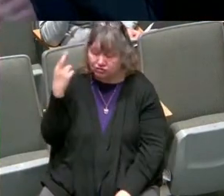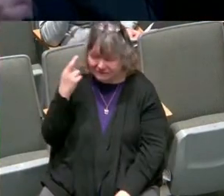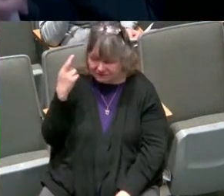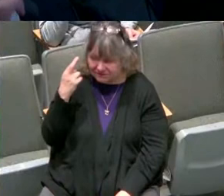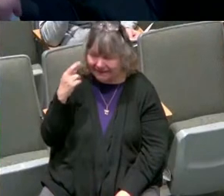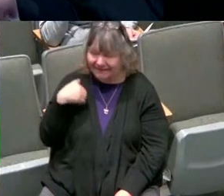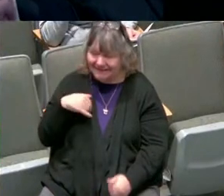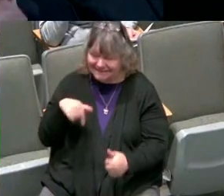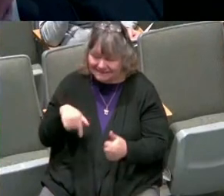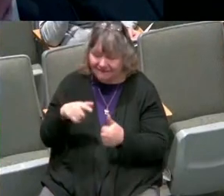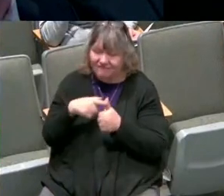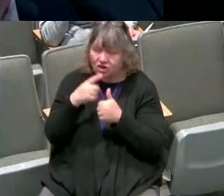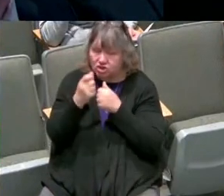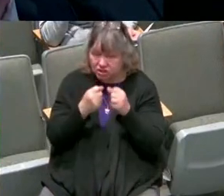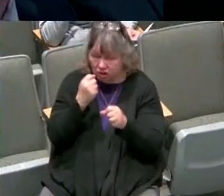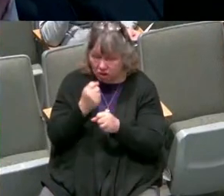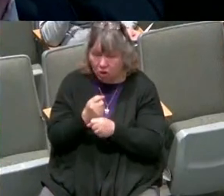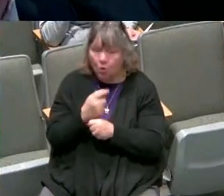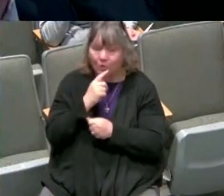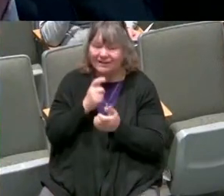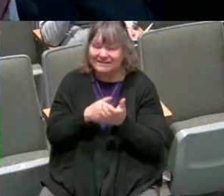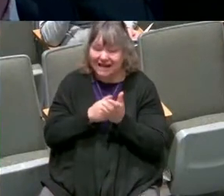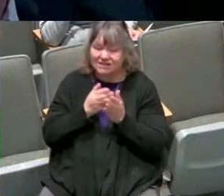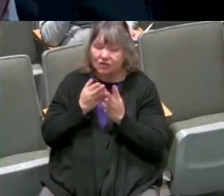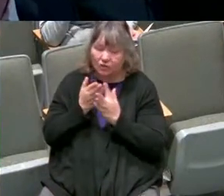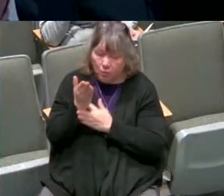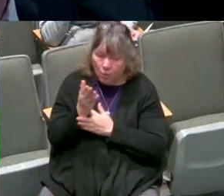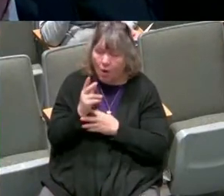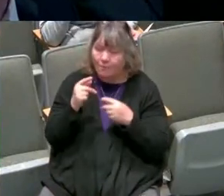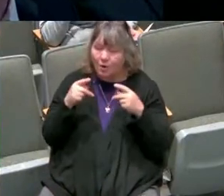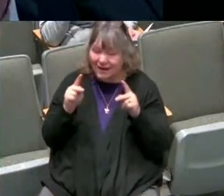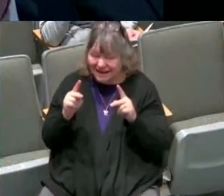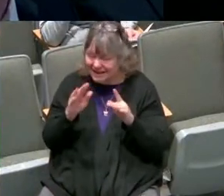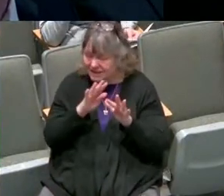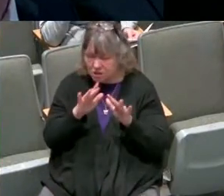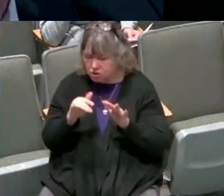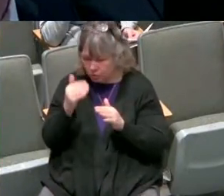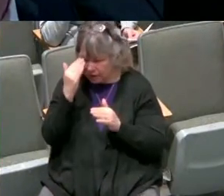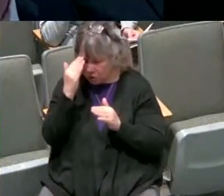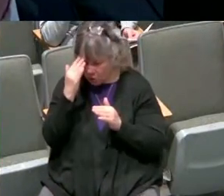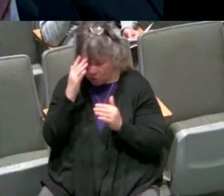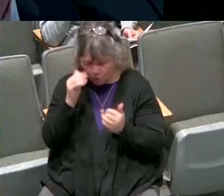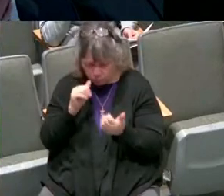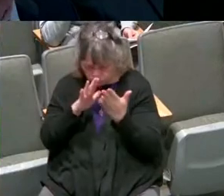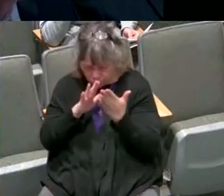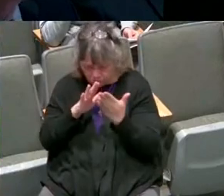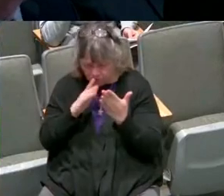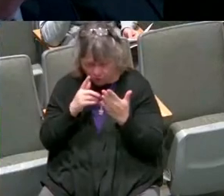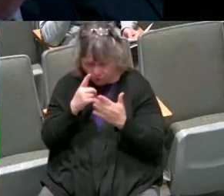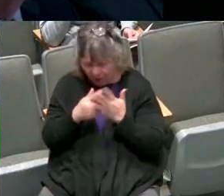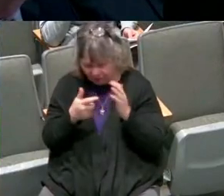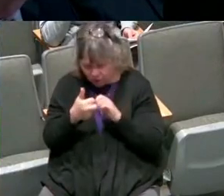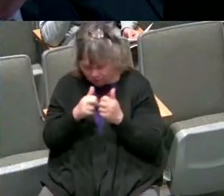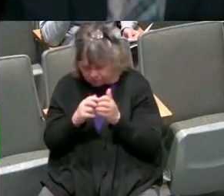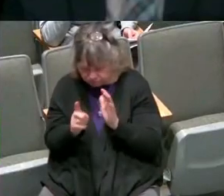first year is will take us all the way through permitting so that we do know what we're faced with